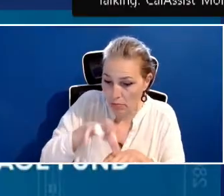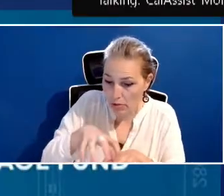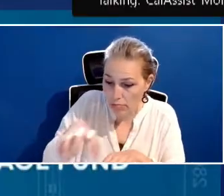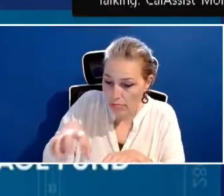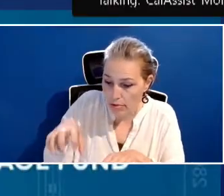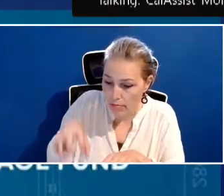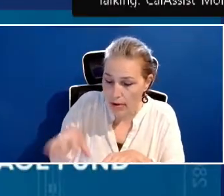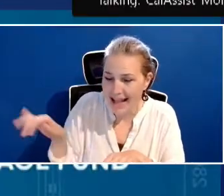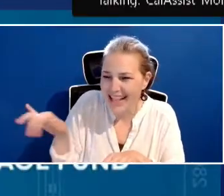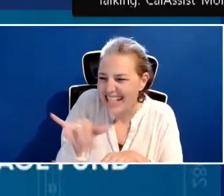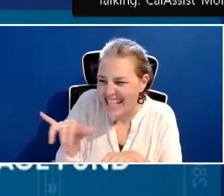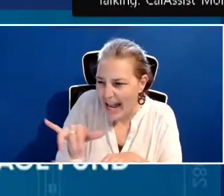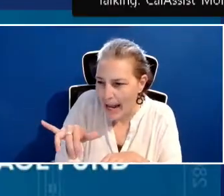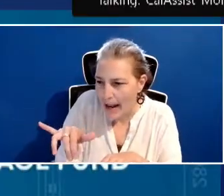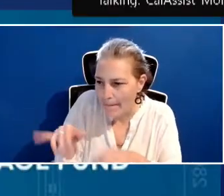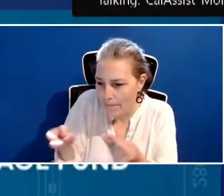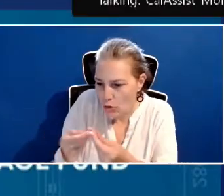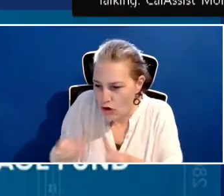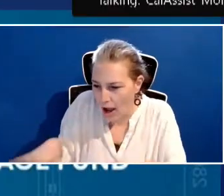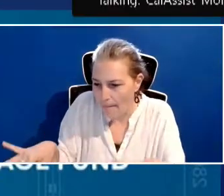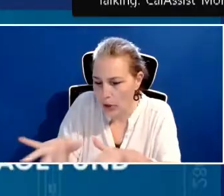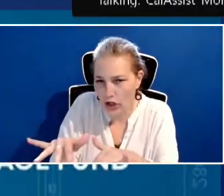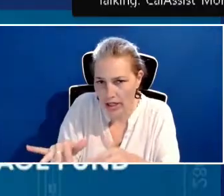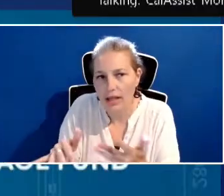types, which are listed on our website,